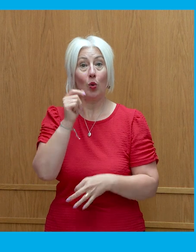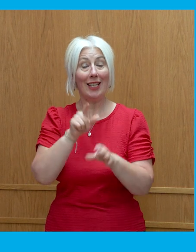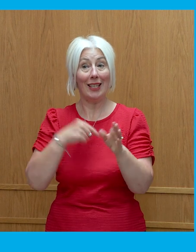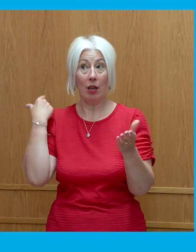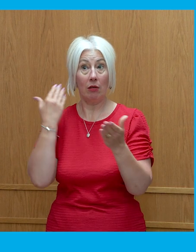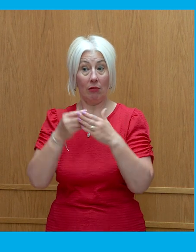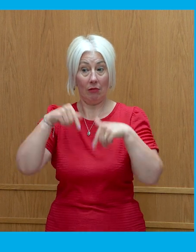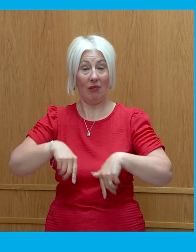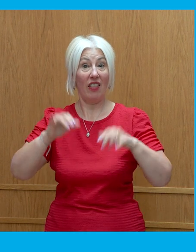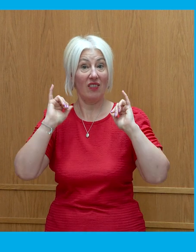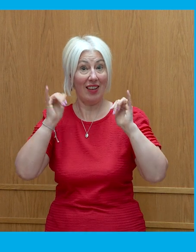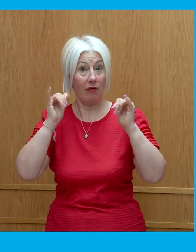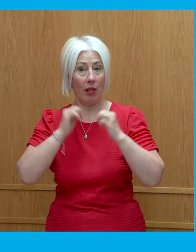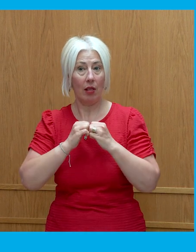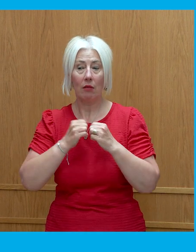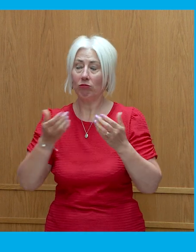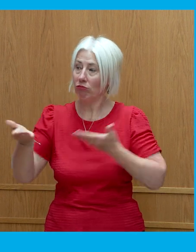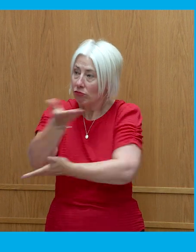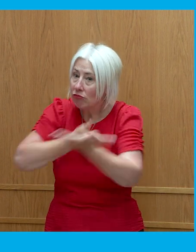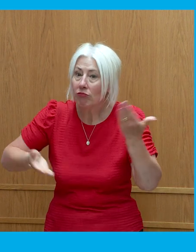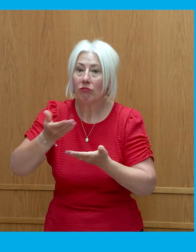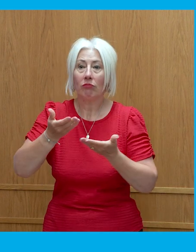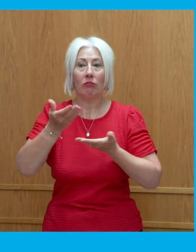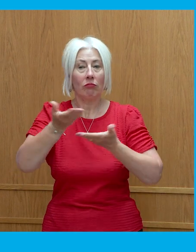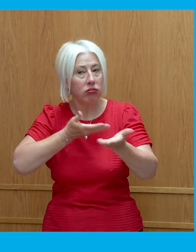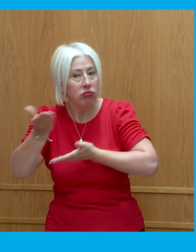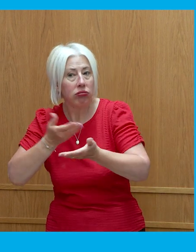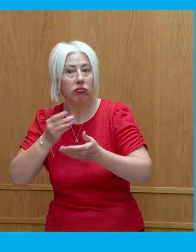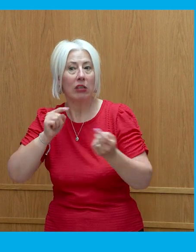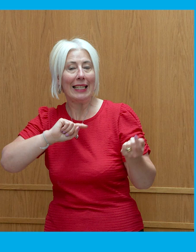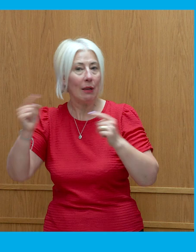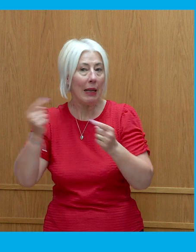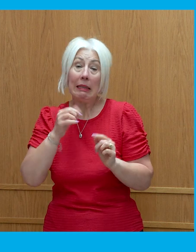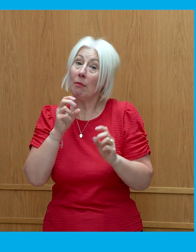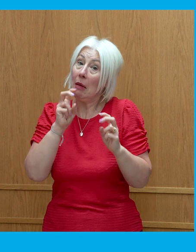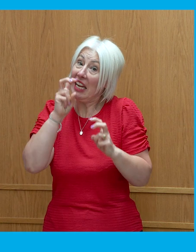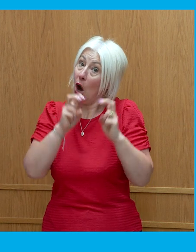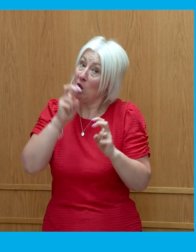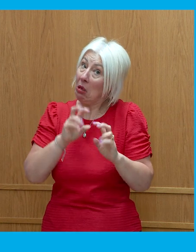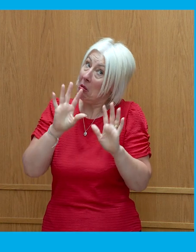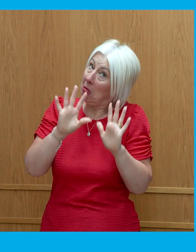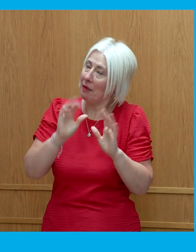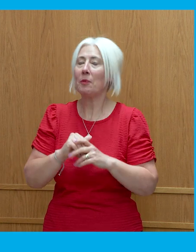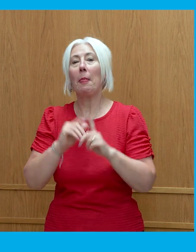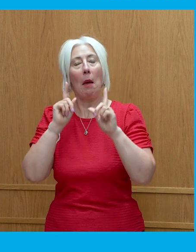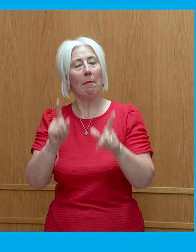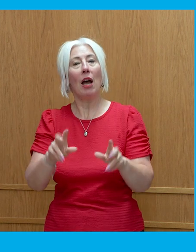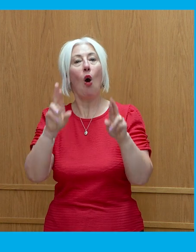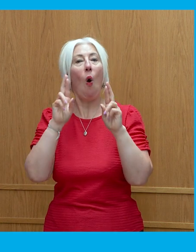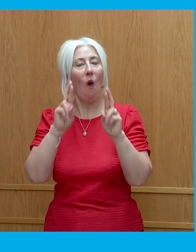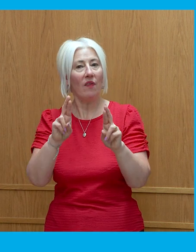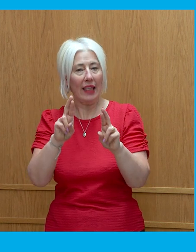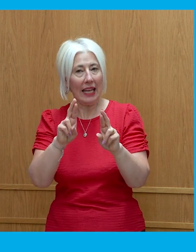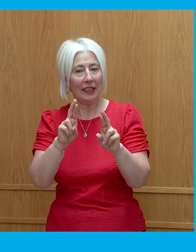festival, where we've had conversations, discussions, debates, sometimes the odd argument or two. But I hope that